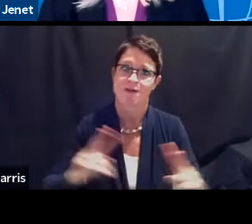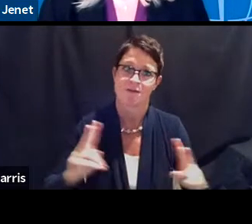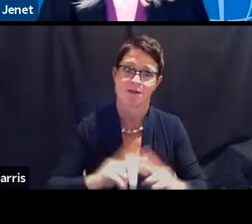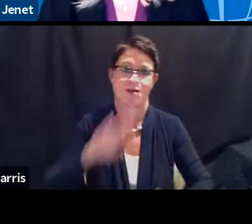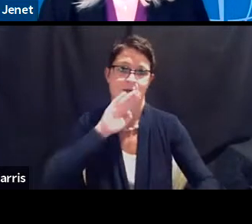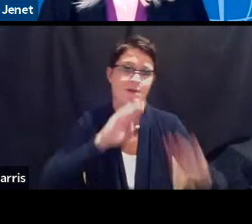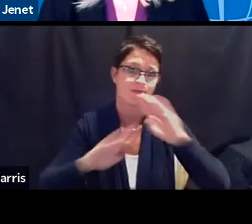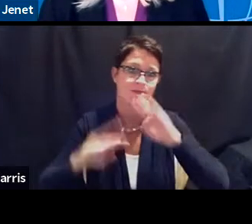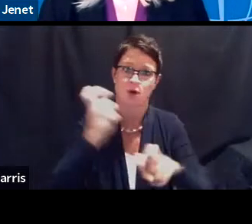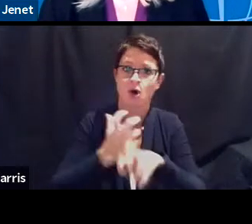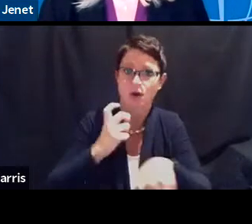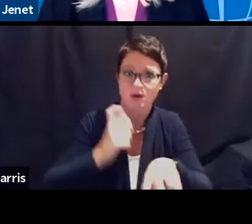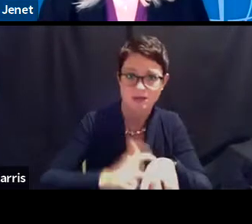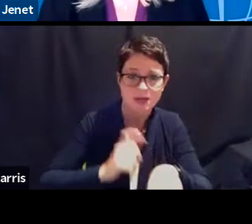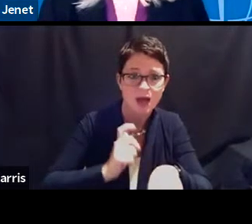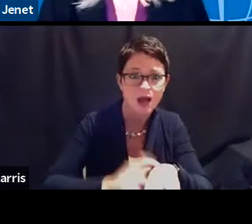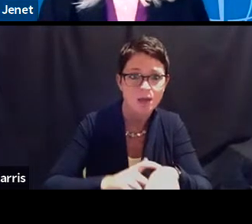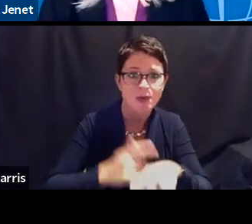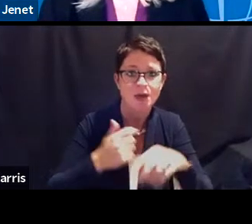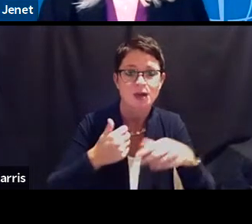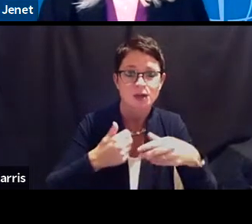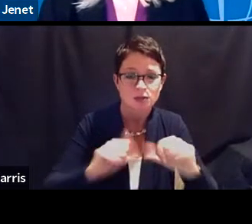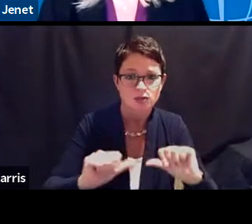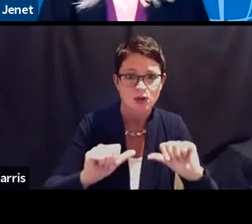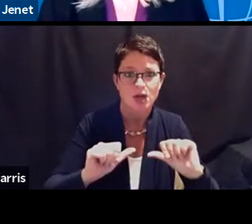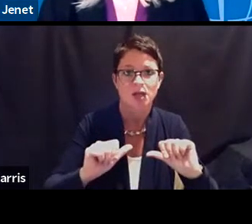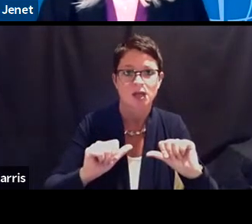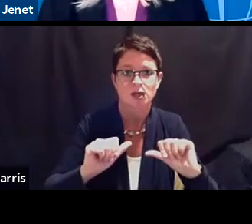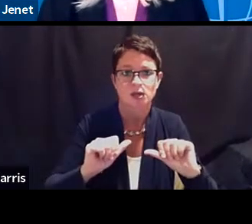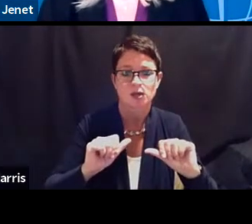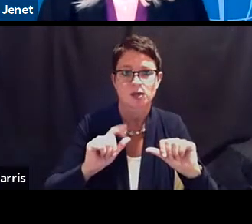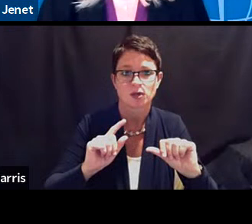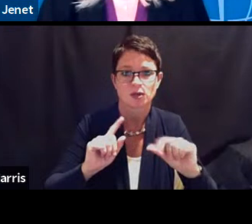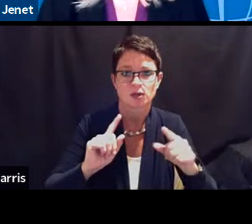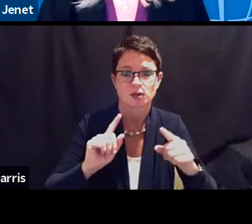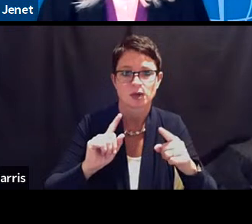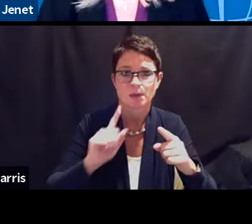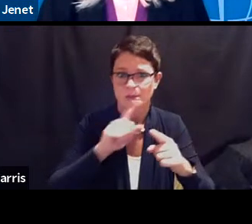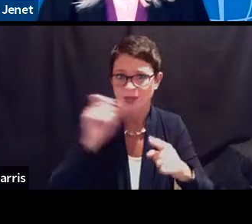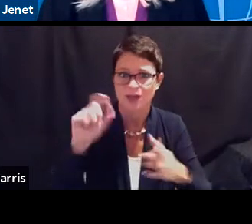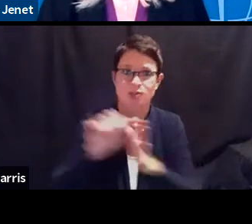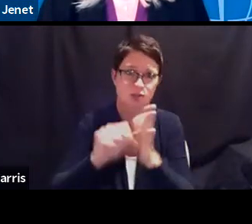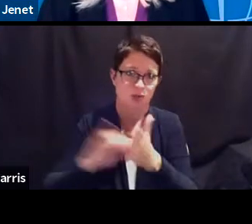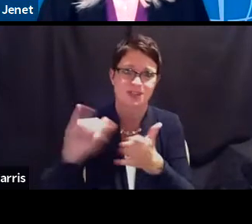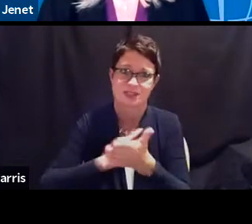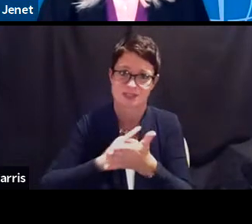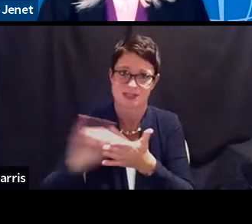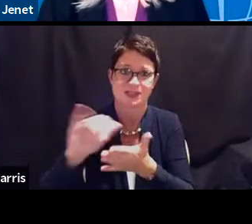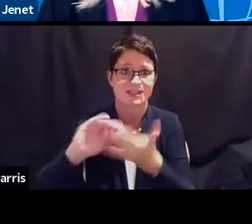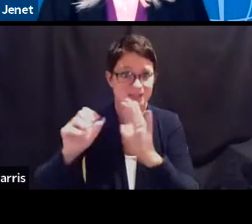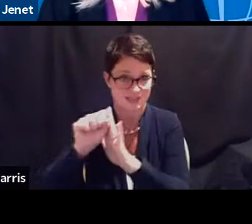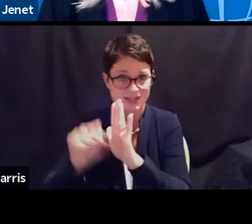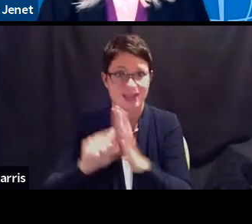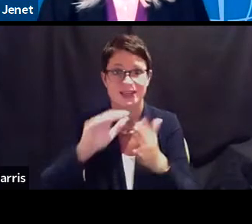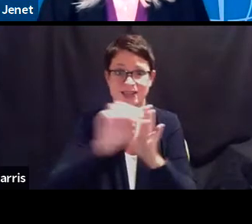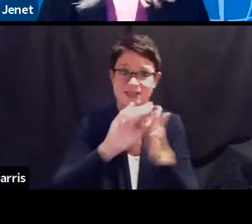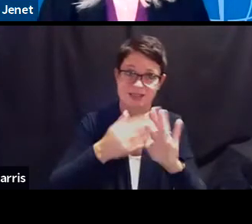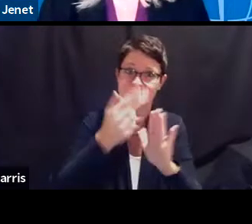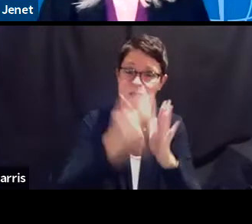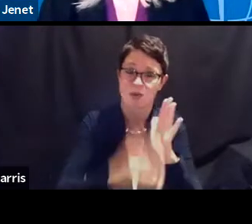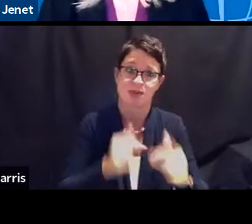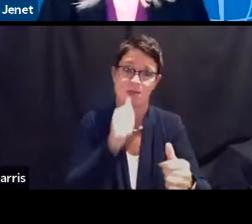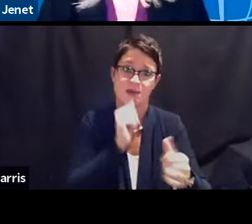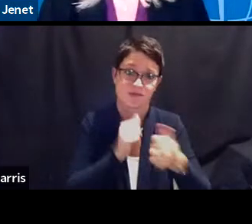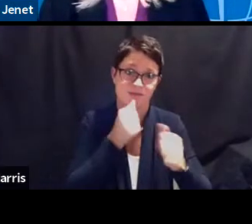difficult situation financially, as well as New York State also. So if this project will happen, that will really, really